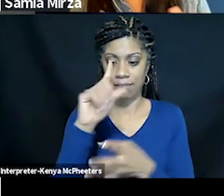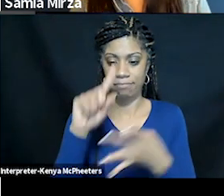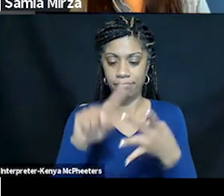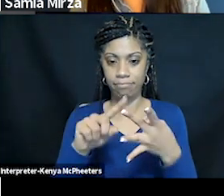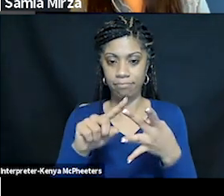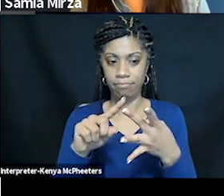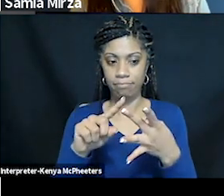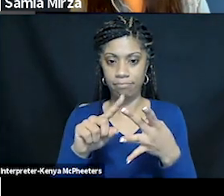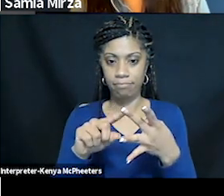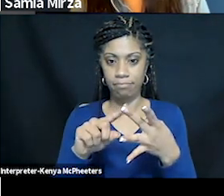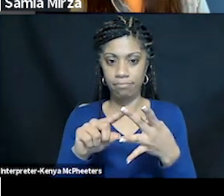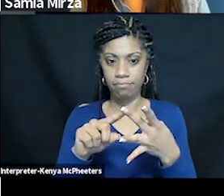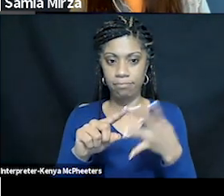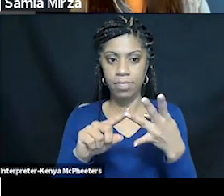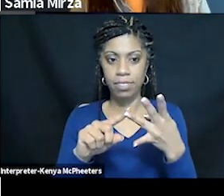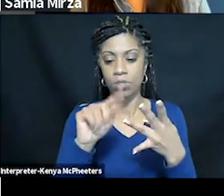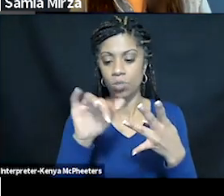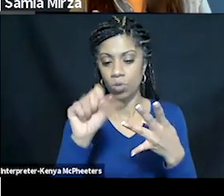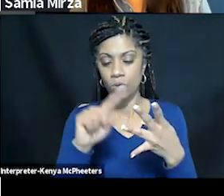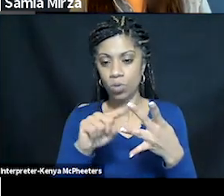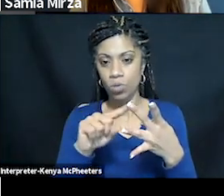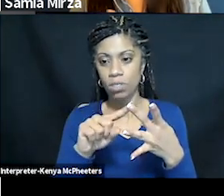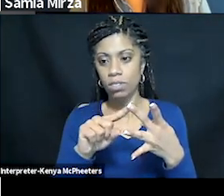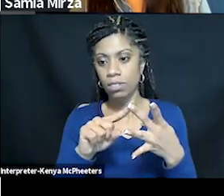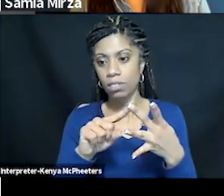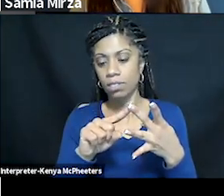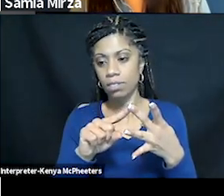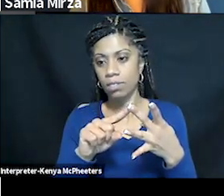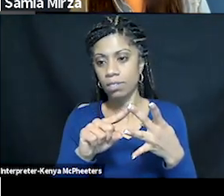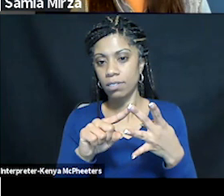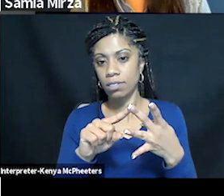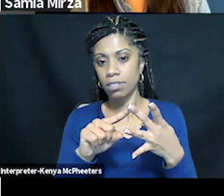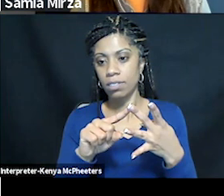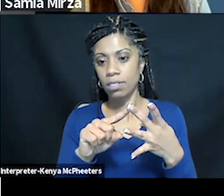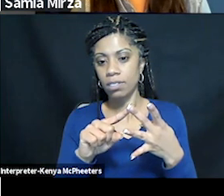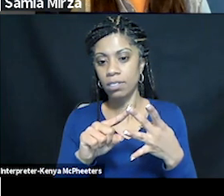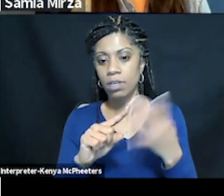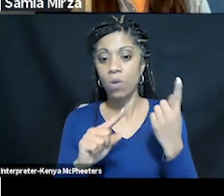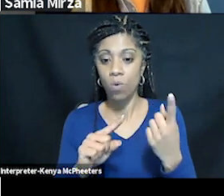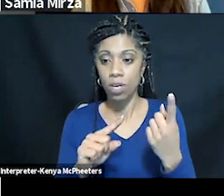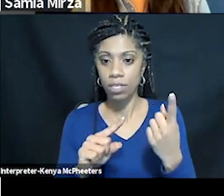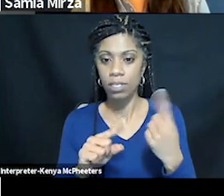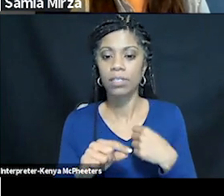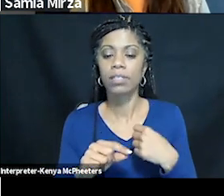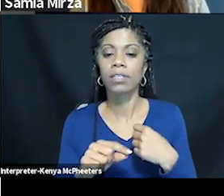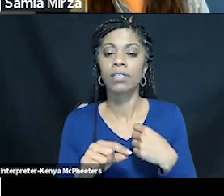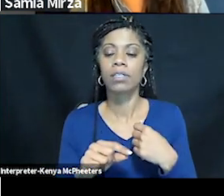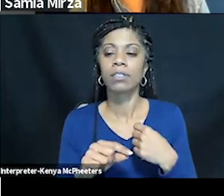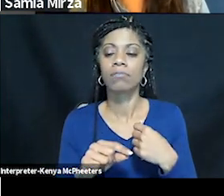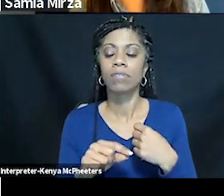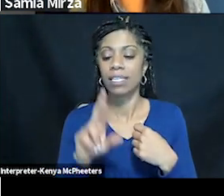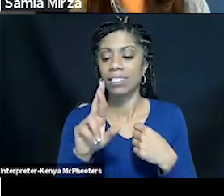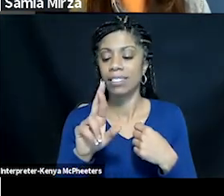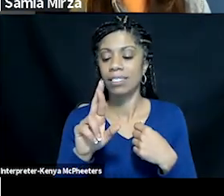8 of them specifically, is these can really be used, one, as a reference point. So you're developing an